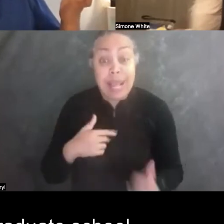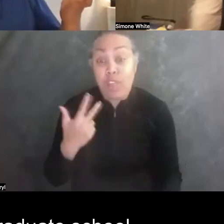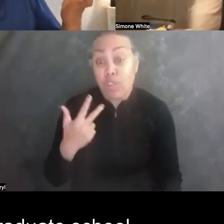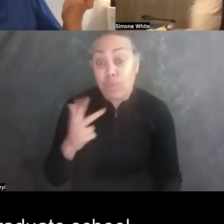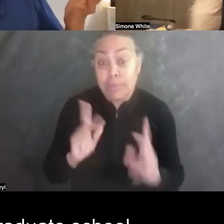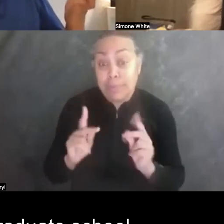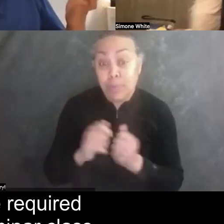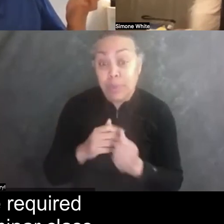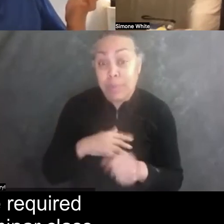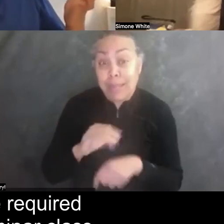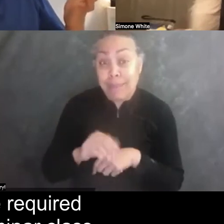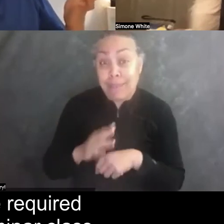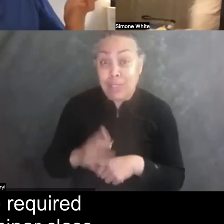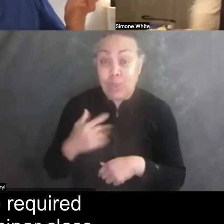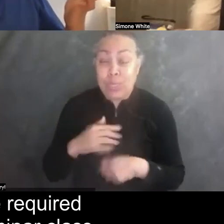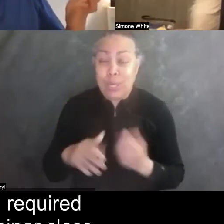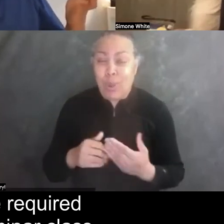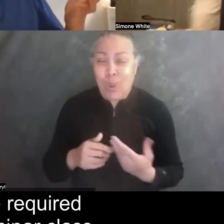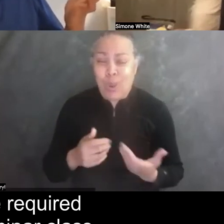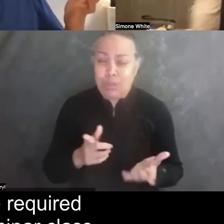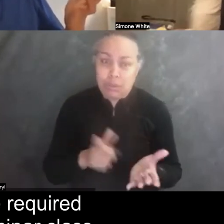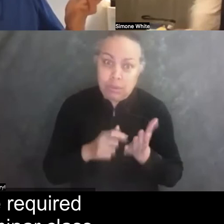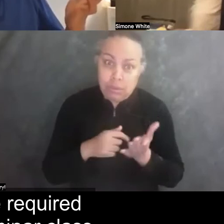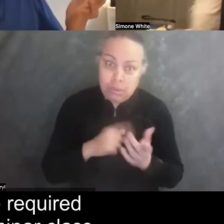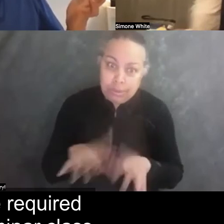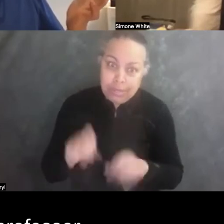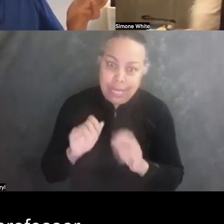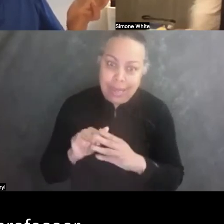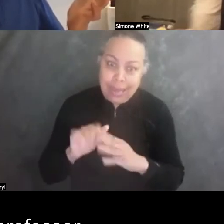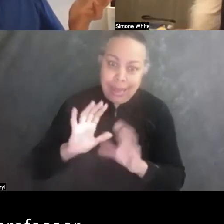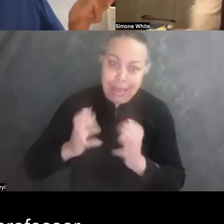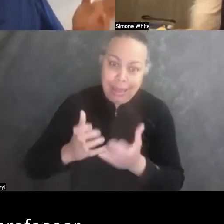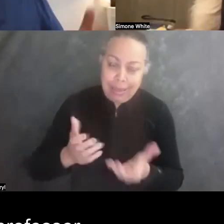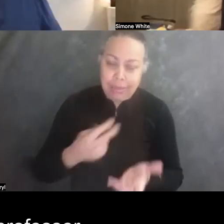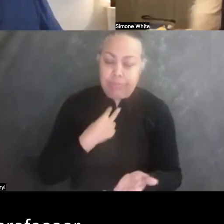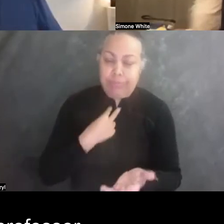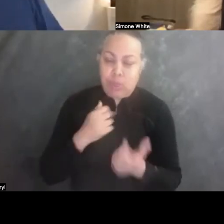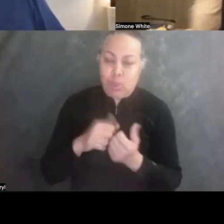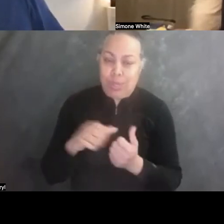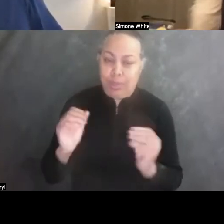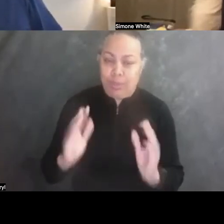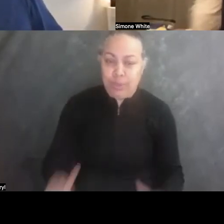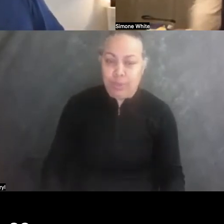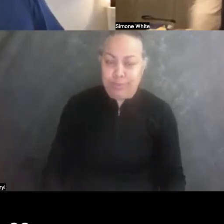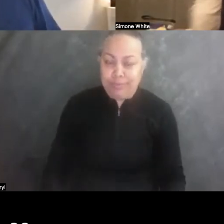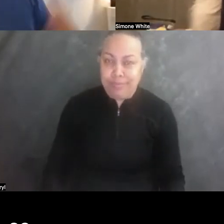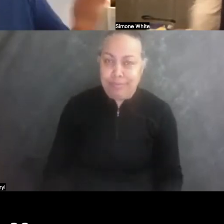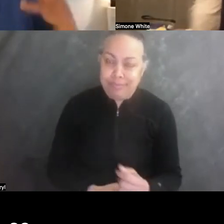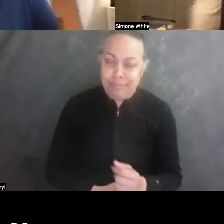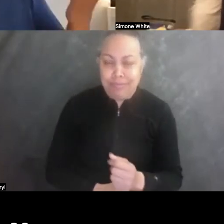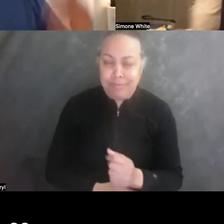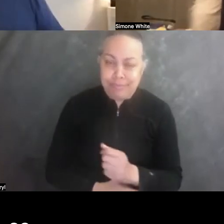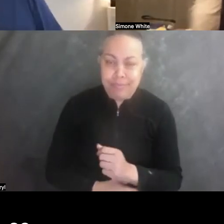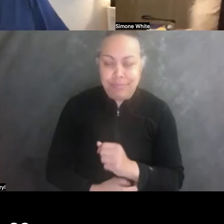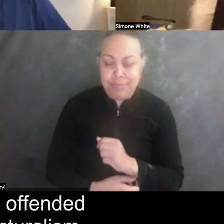in graduate school, and it was like required to go to the seminar class with the other professor. And then